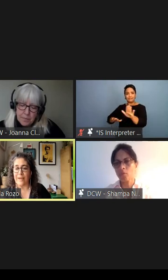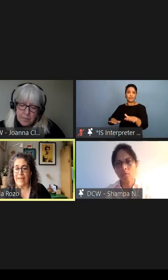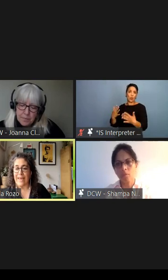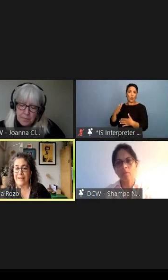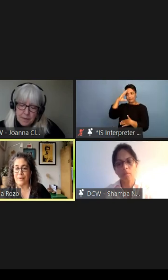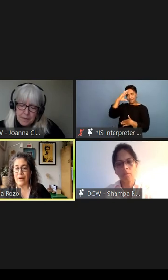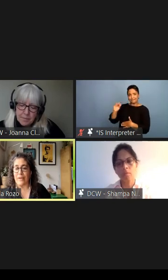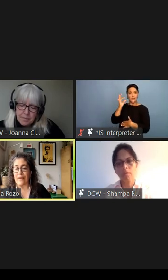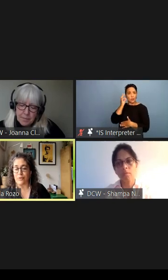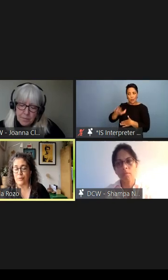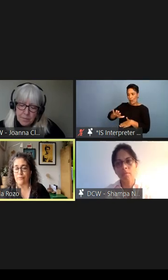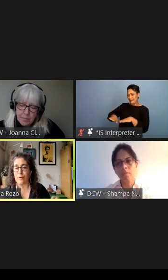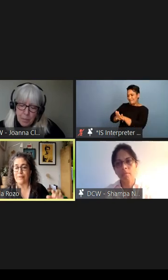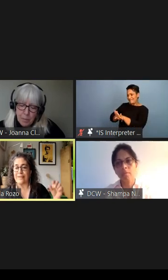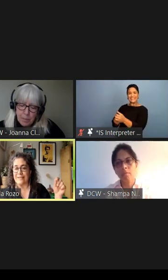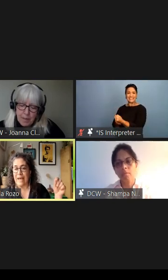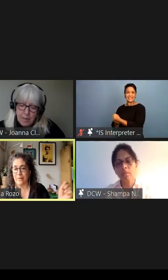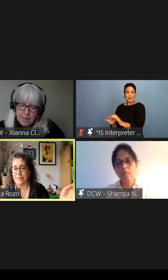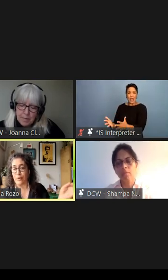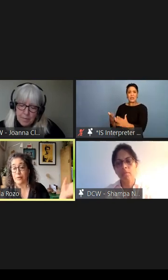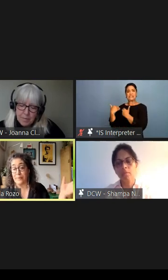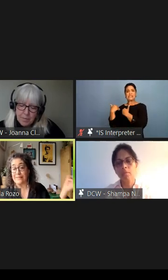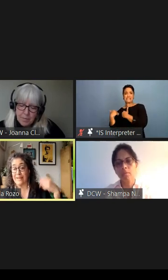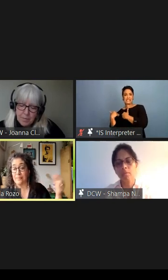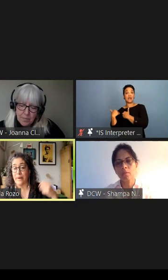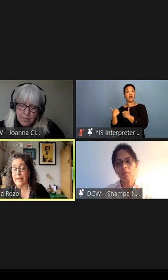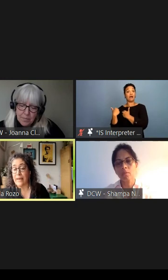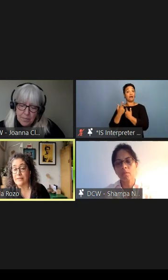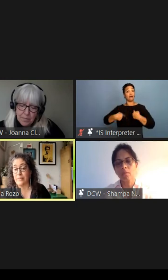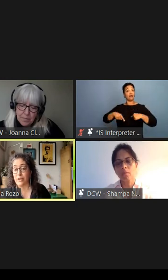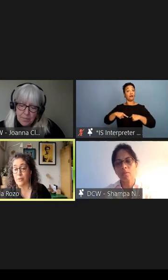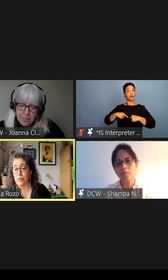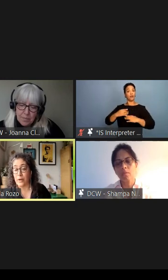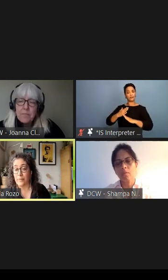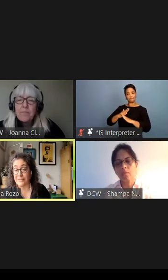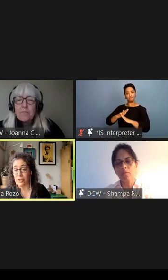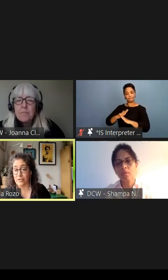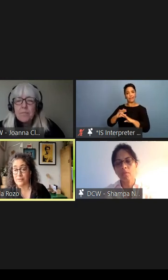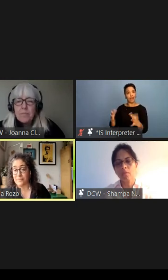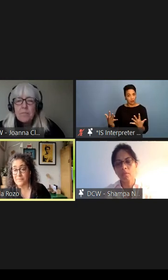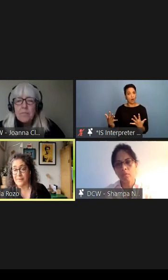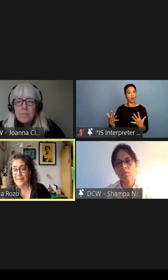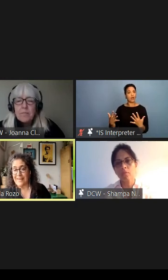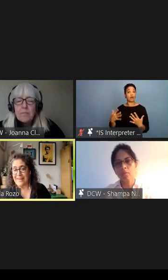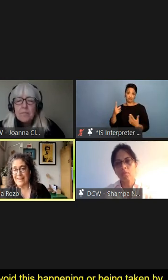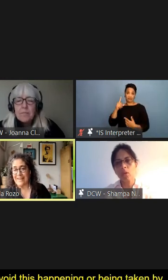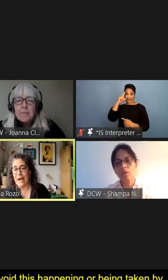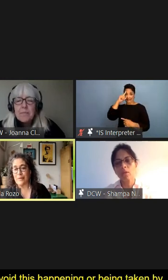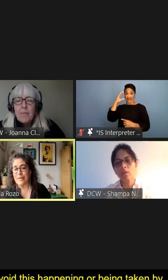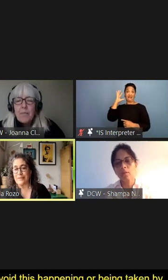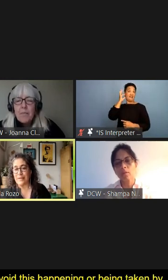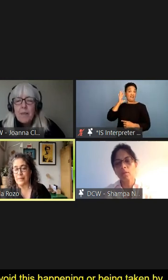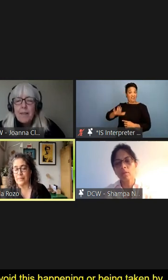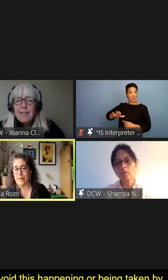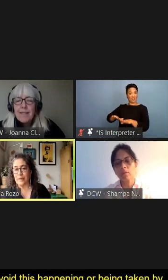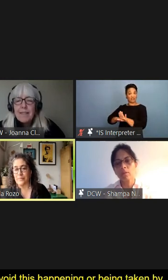brother. And to avoid these happening or being taken by especially sisters. And how